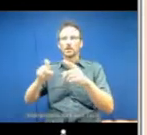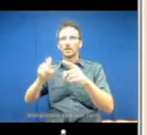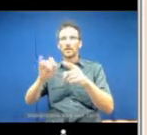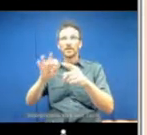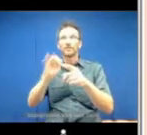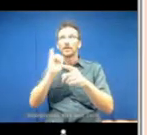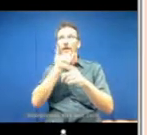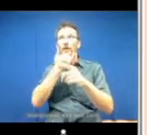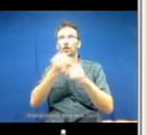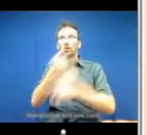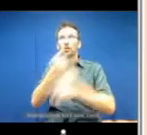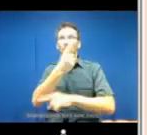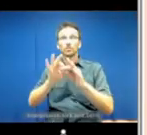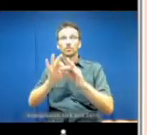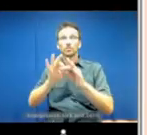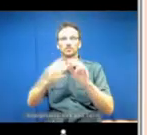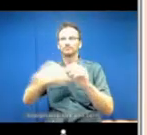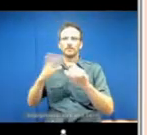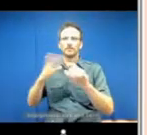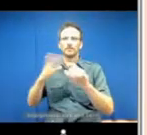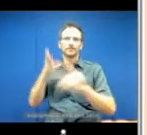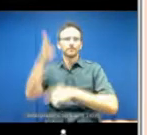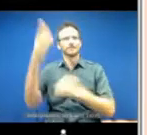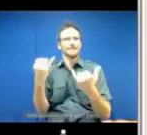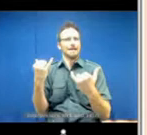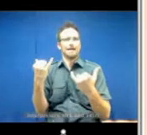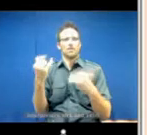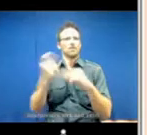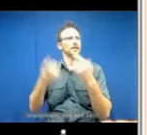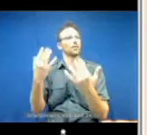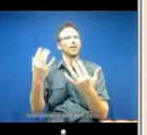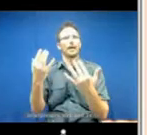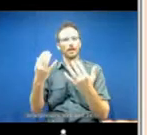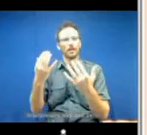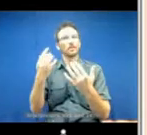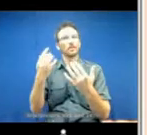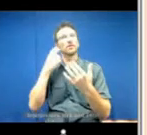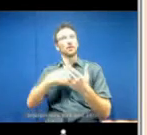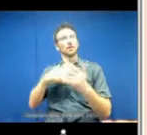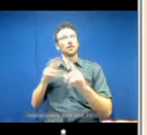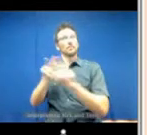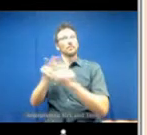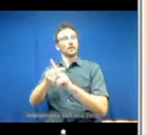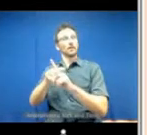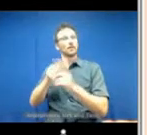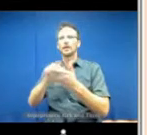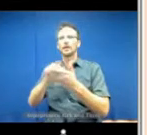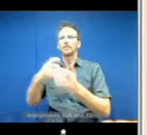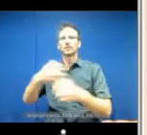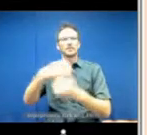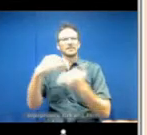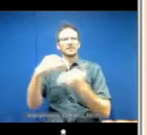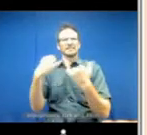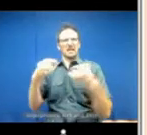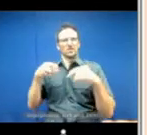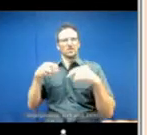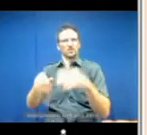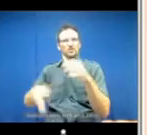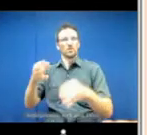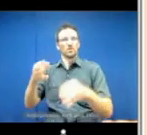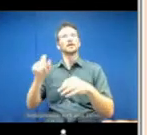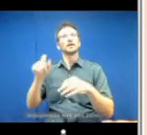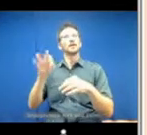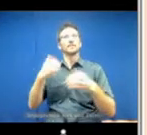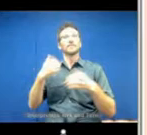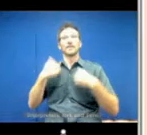in order to preserve it for appeal. And if you don't have a table interpreter present, but you have a video, and